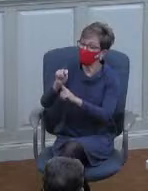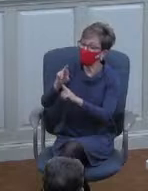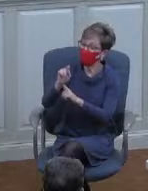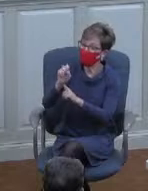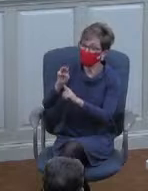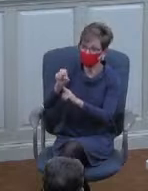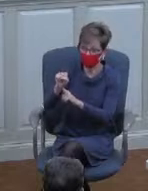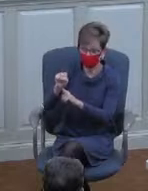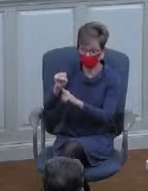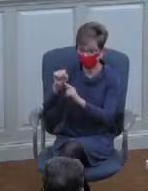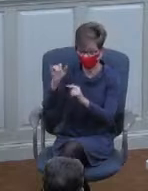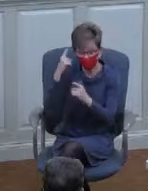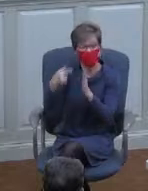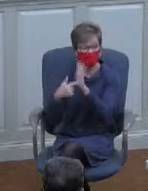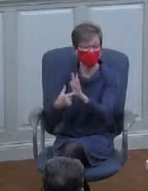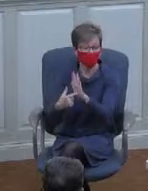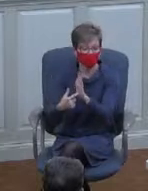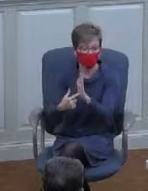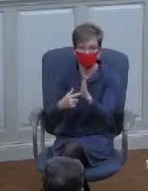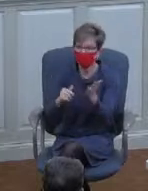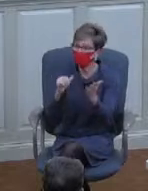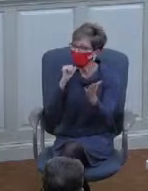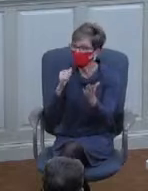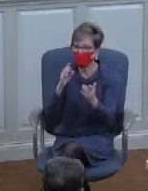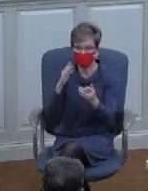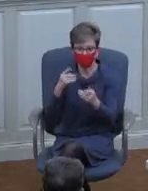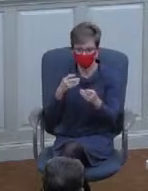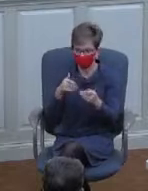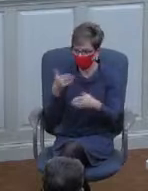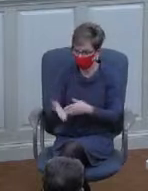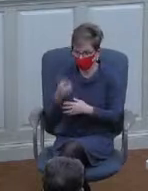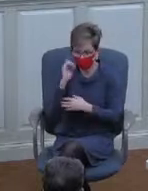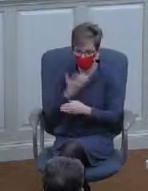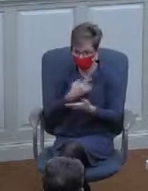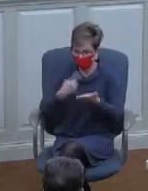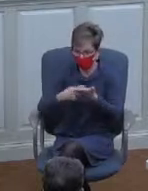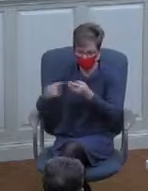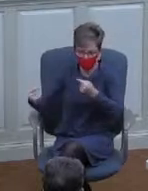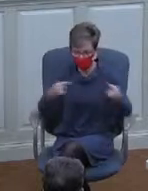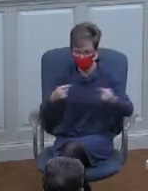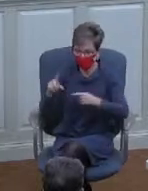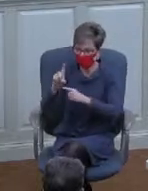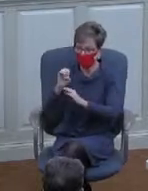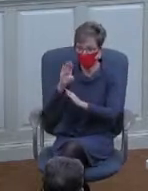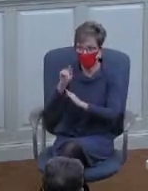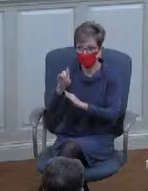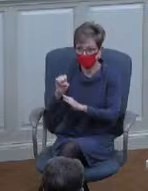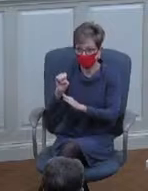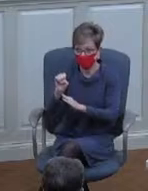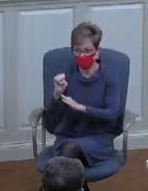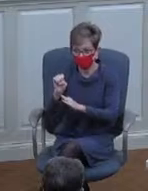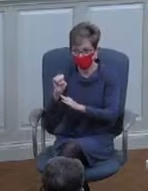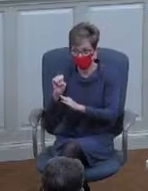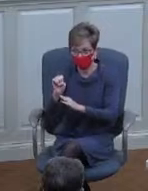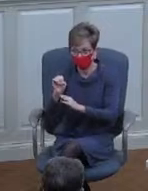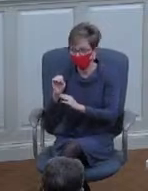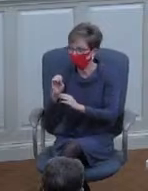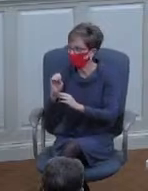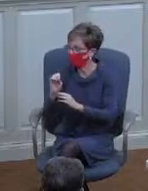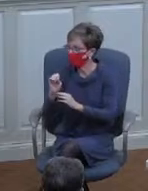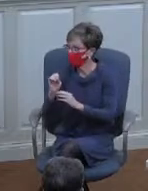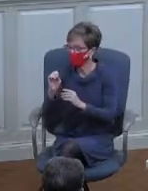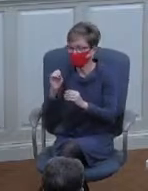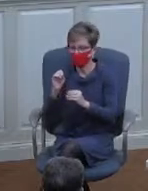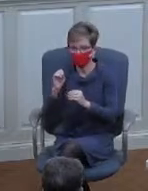not substitutes for debate and a civilized exchange of ideas. Barking is no substitute for